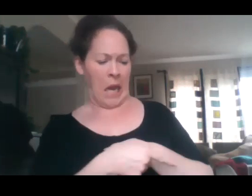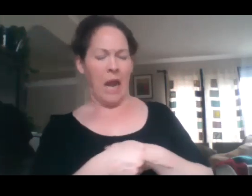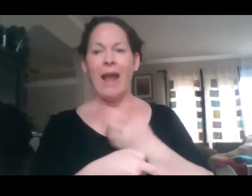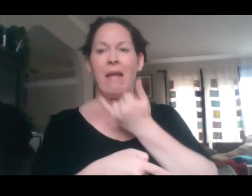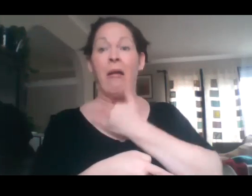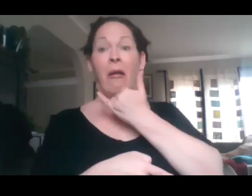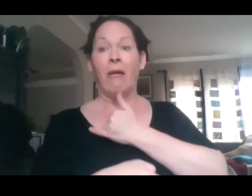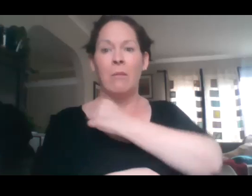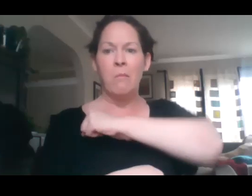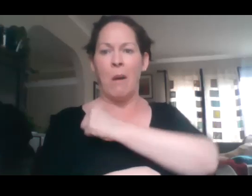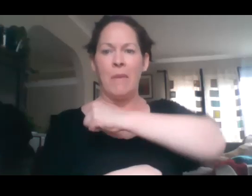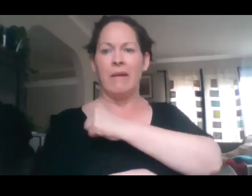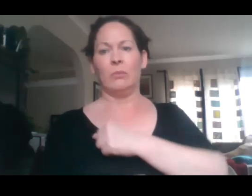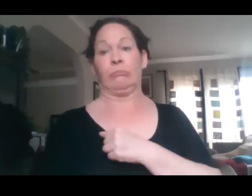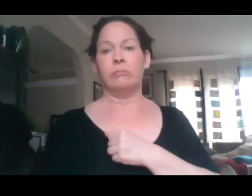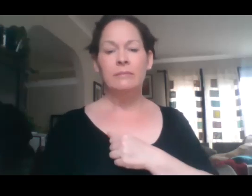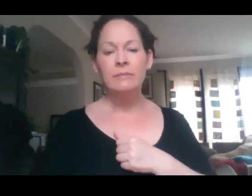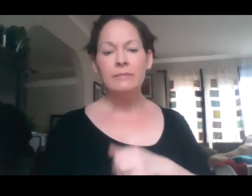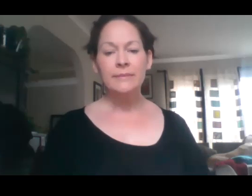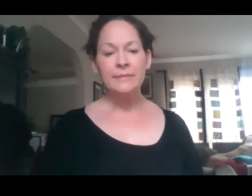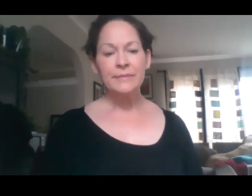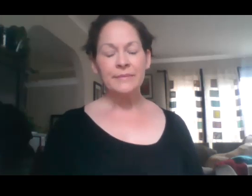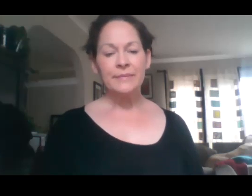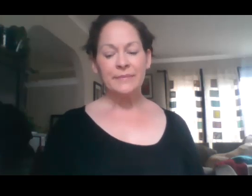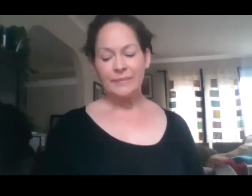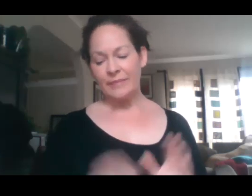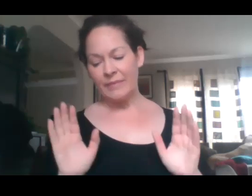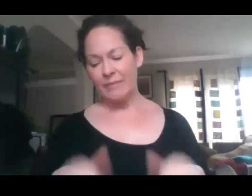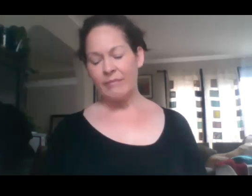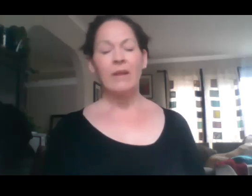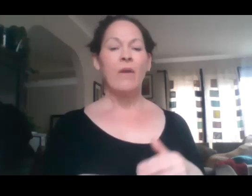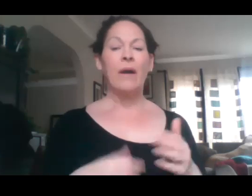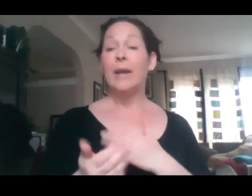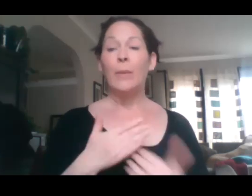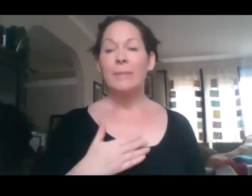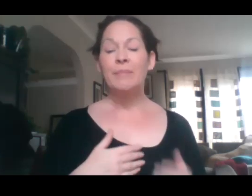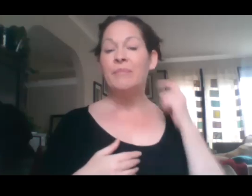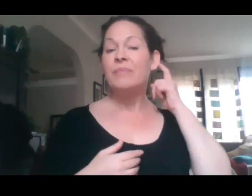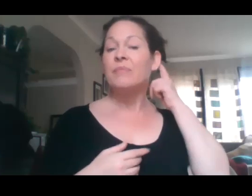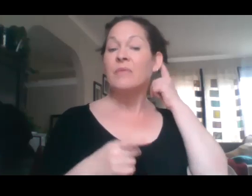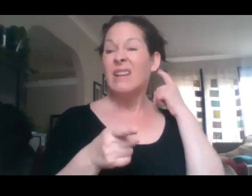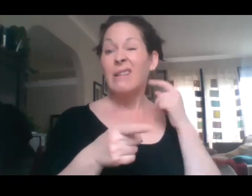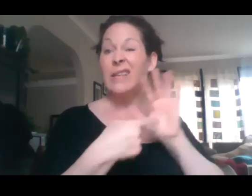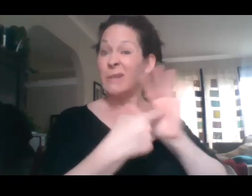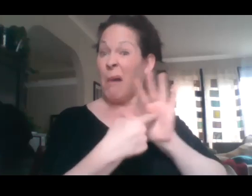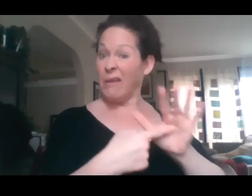I must be bumping it. I'll lay my controls out differently. And so these models happen a